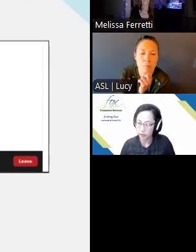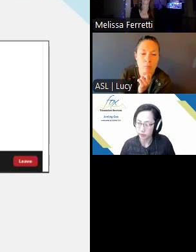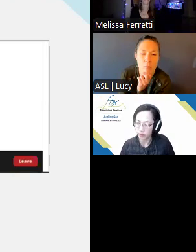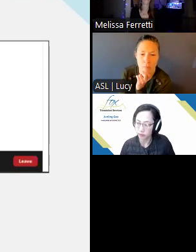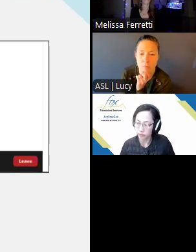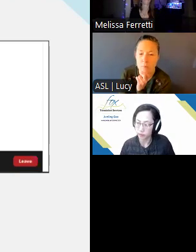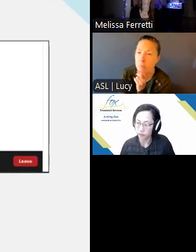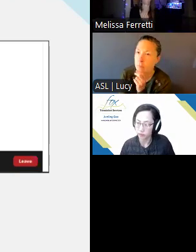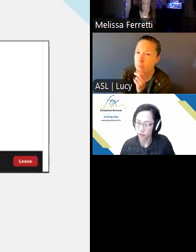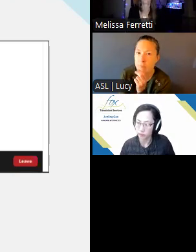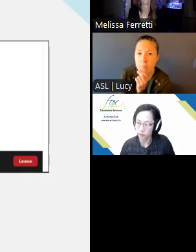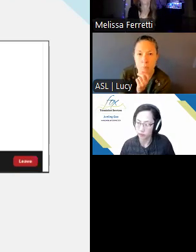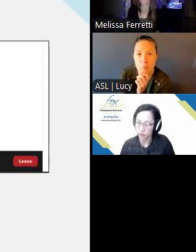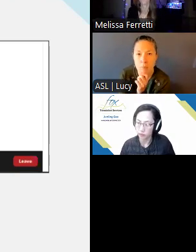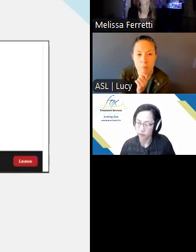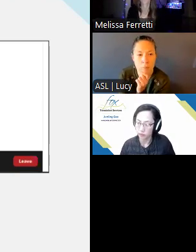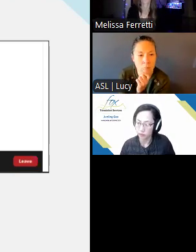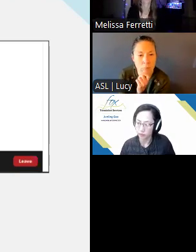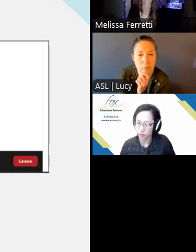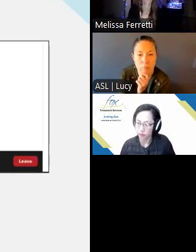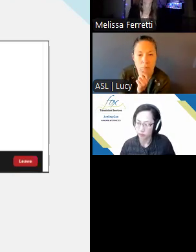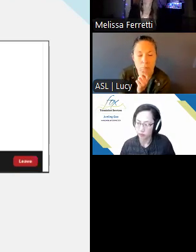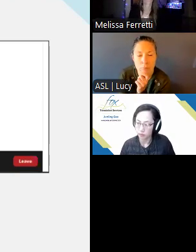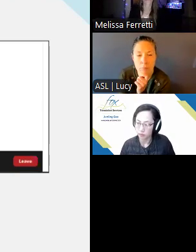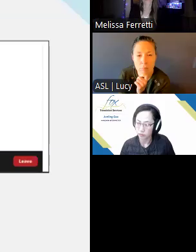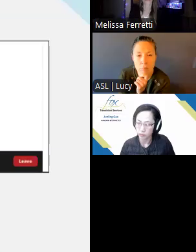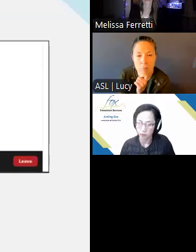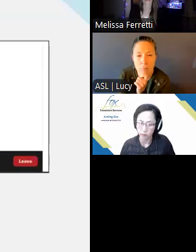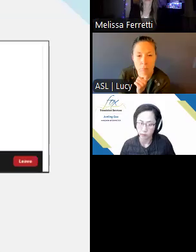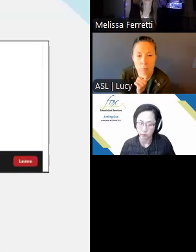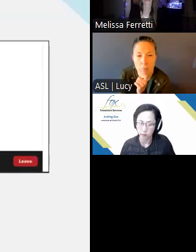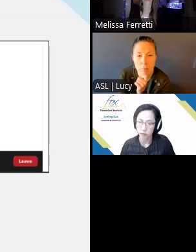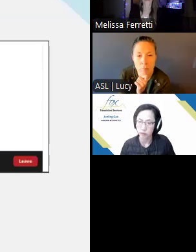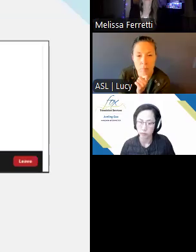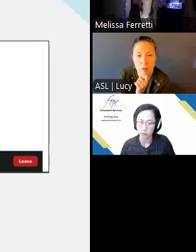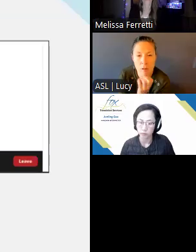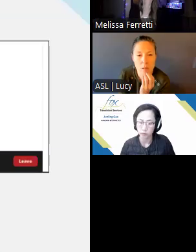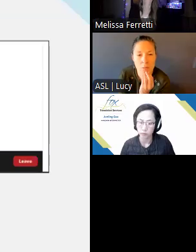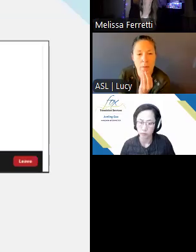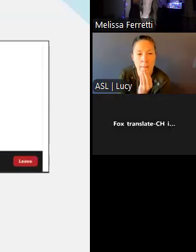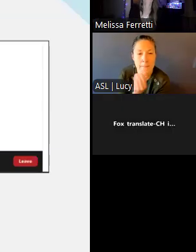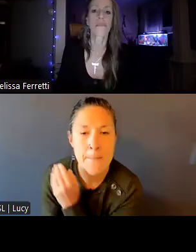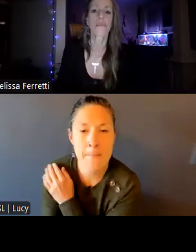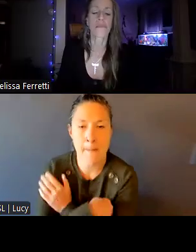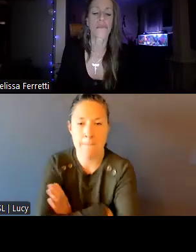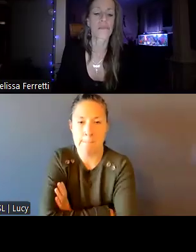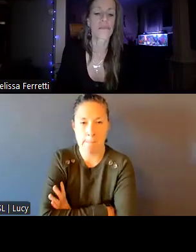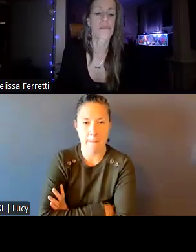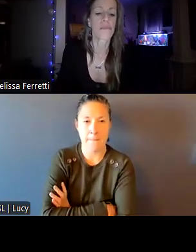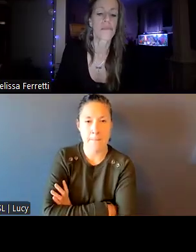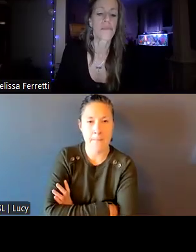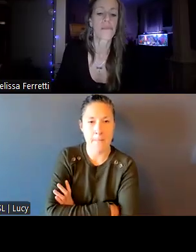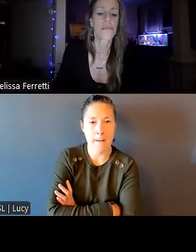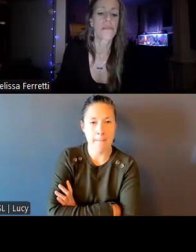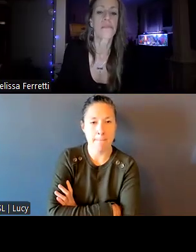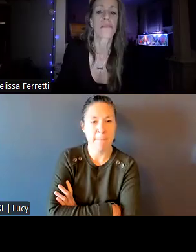that. Okay. Can the Mandarin interpreter and Cape Verdean interpreter say something so that we can confirm that those rooms are